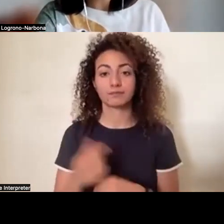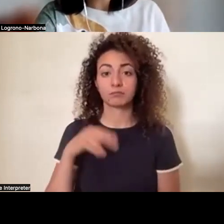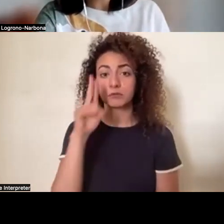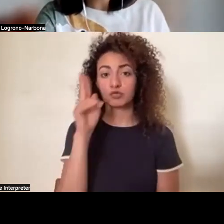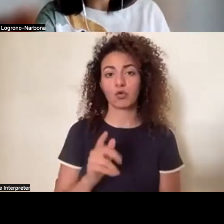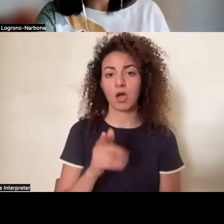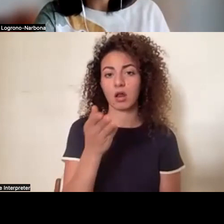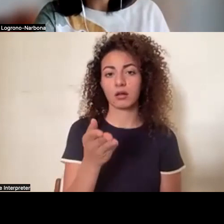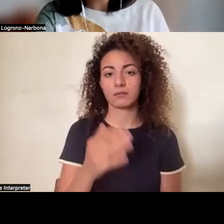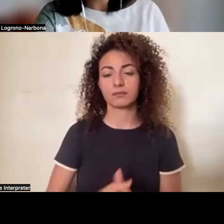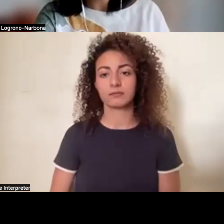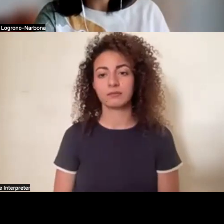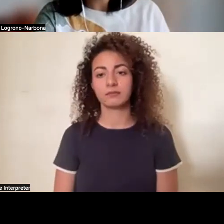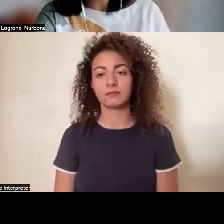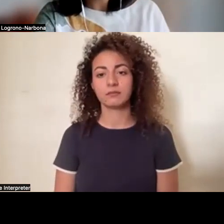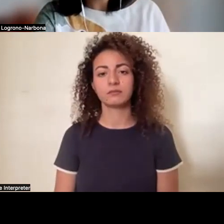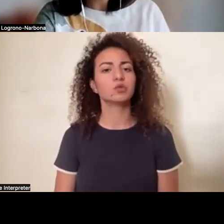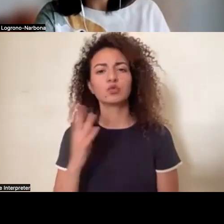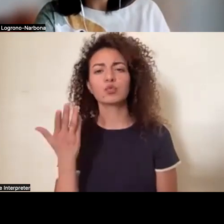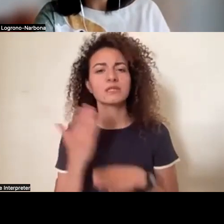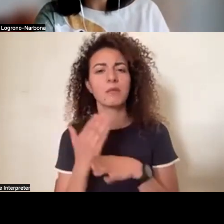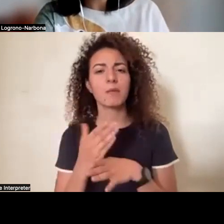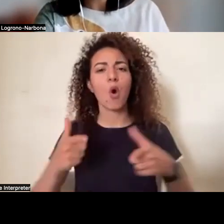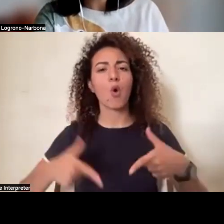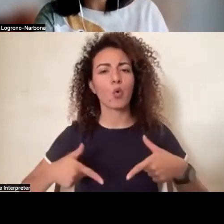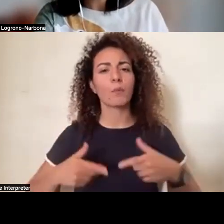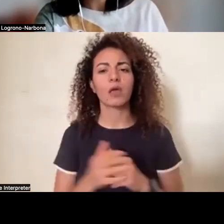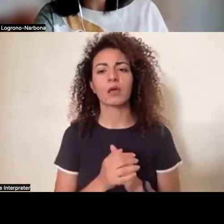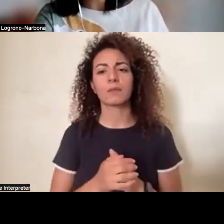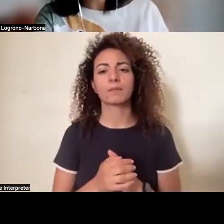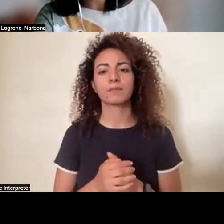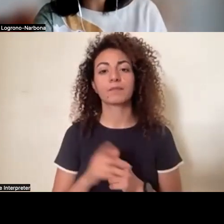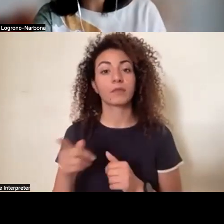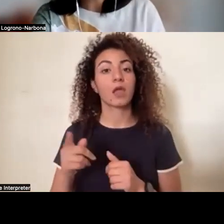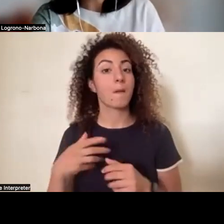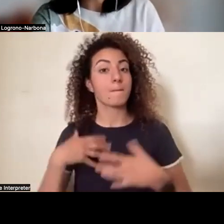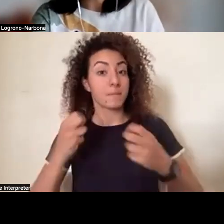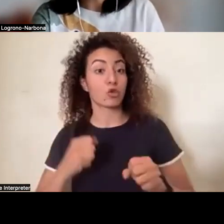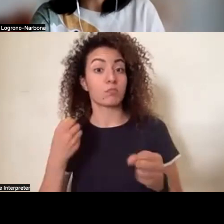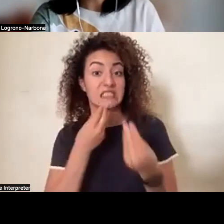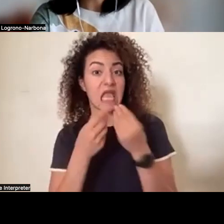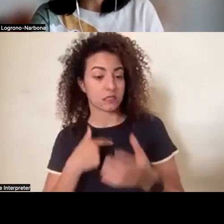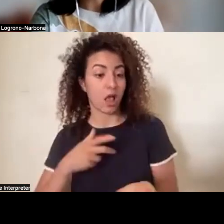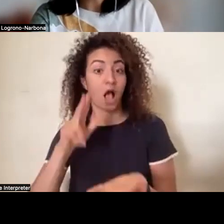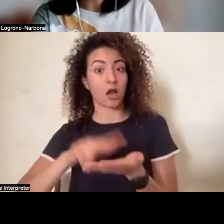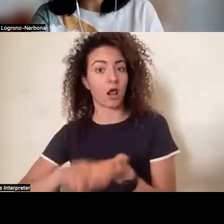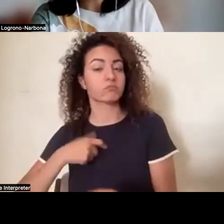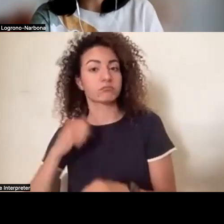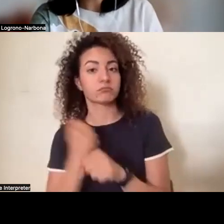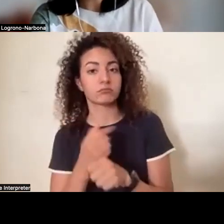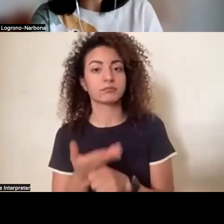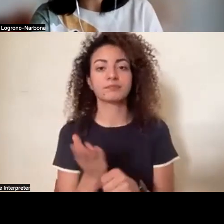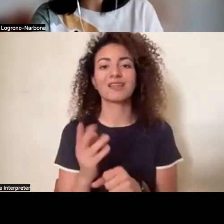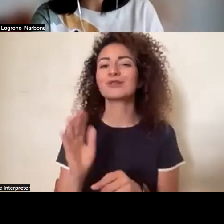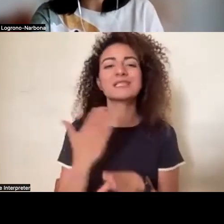you is, why did the government then, since they have the political will to do that, then why did the government did not